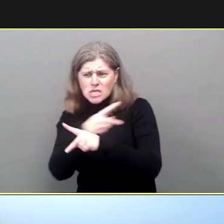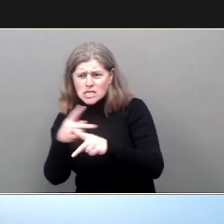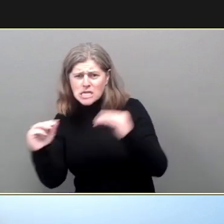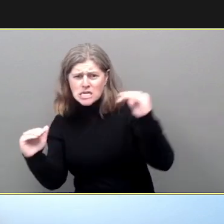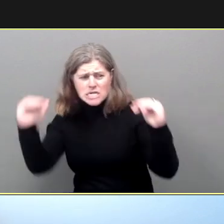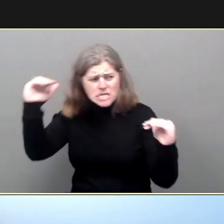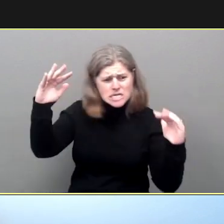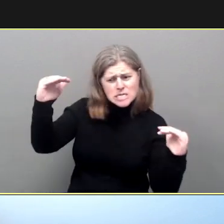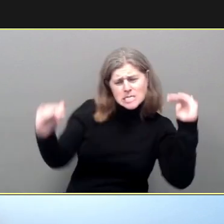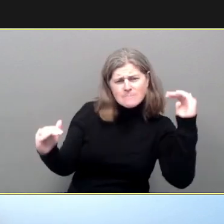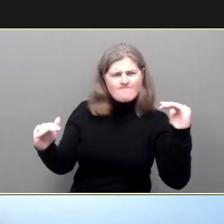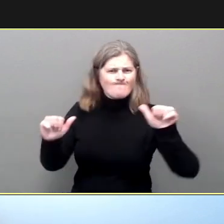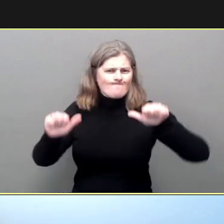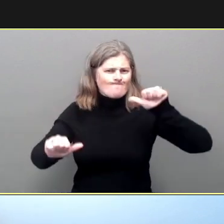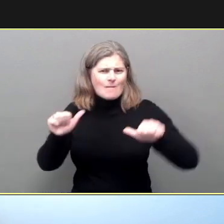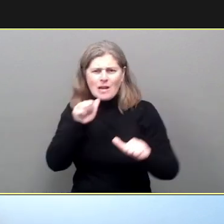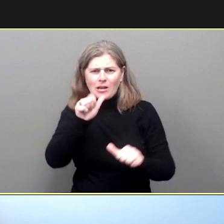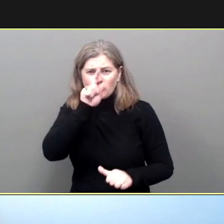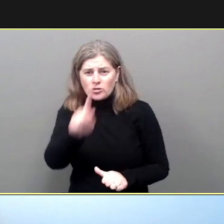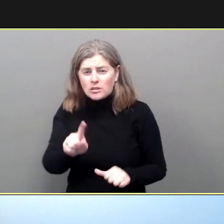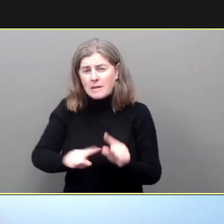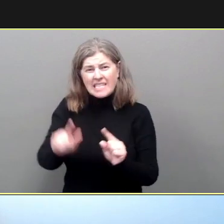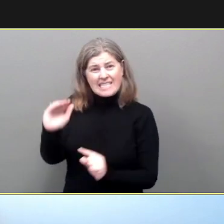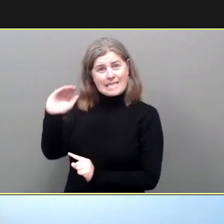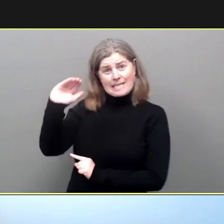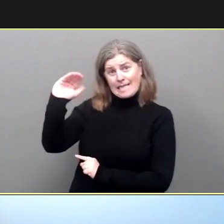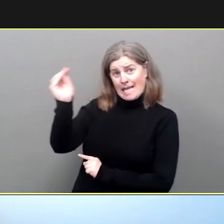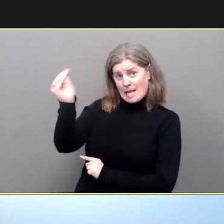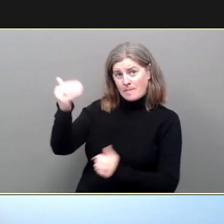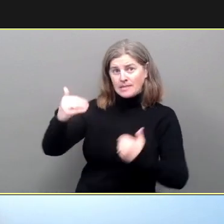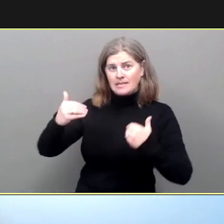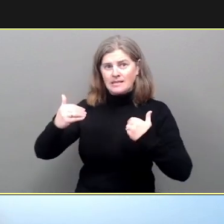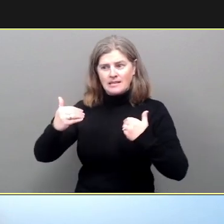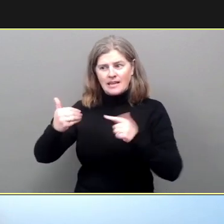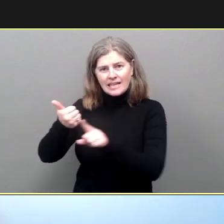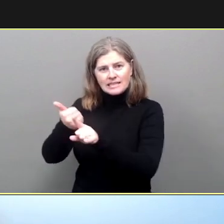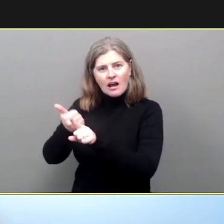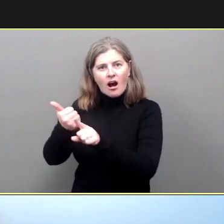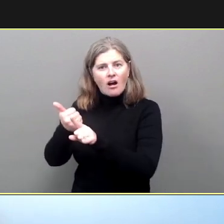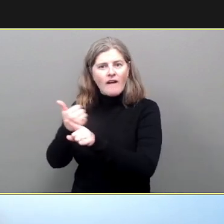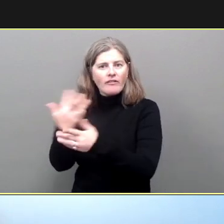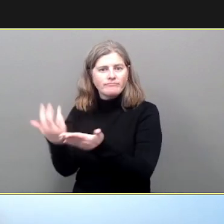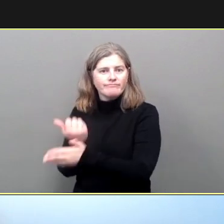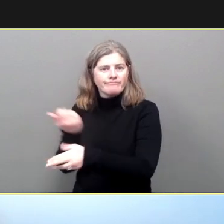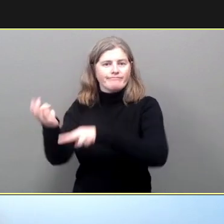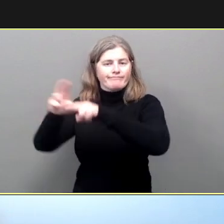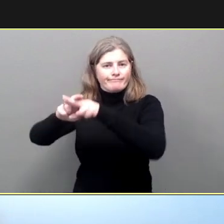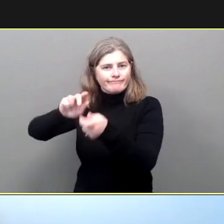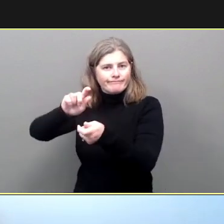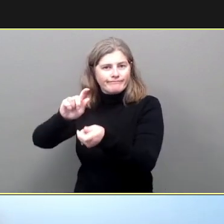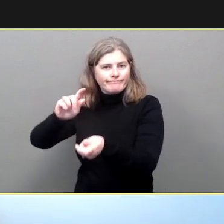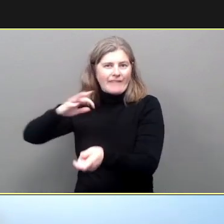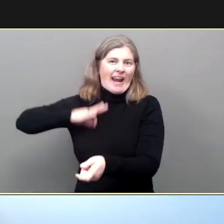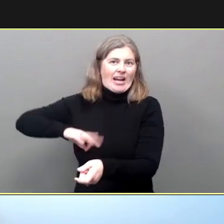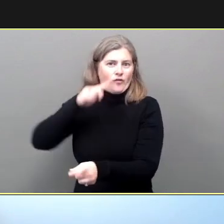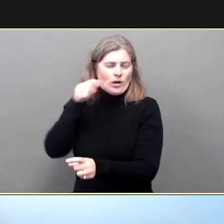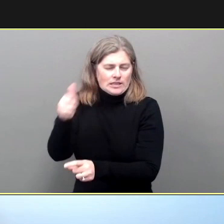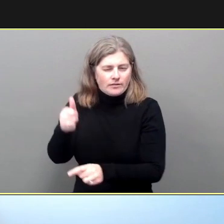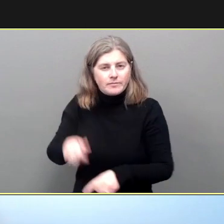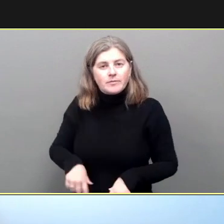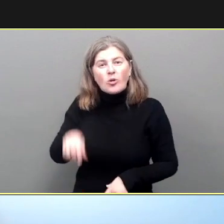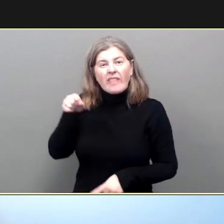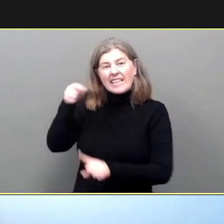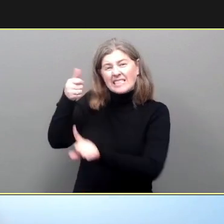more easily? Though it certainly does appear to have a growth advantage. So this, the variant